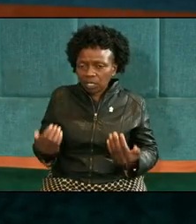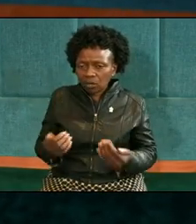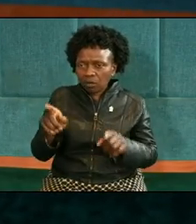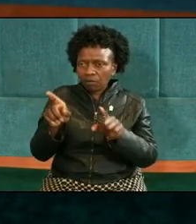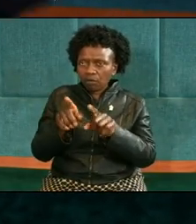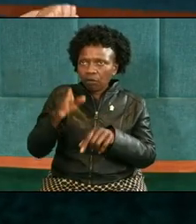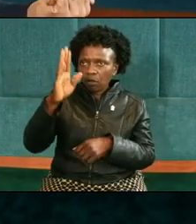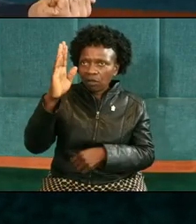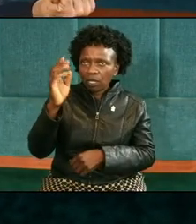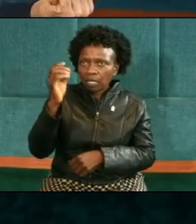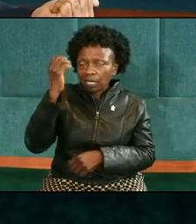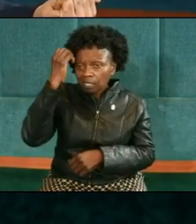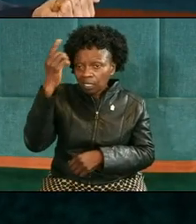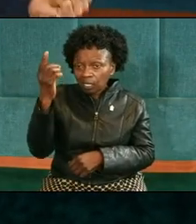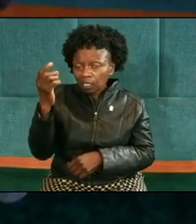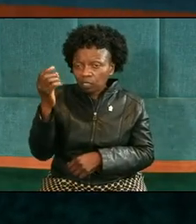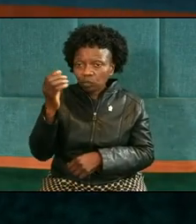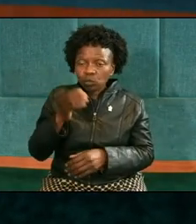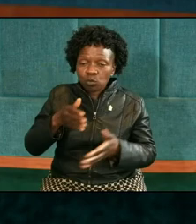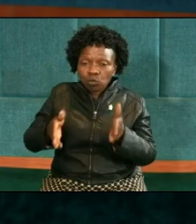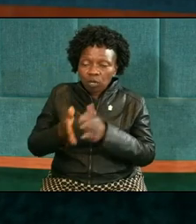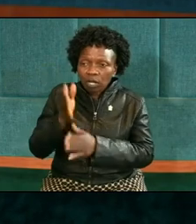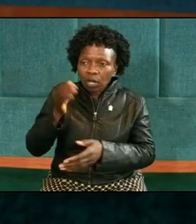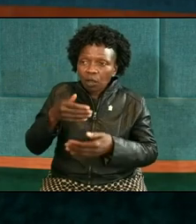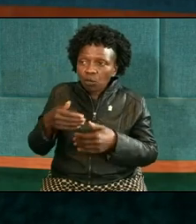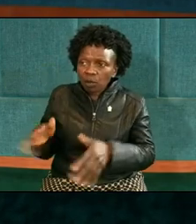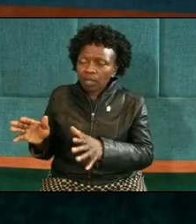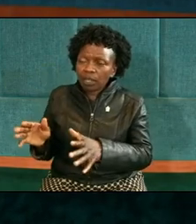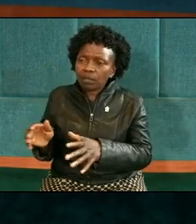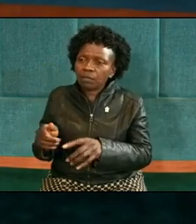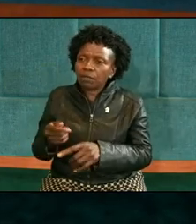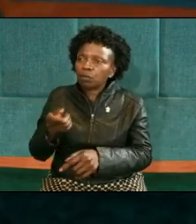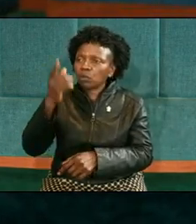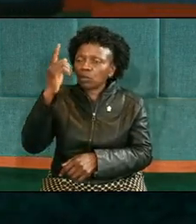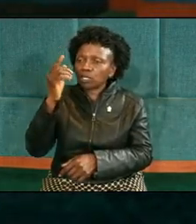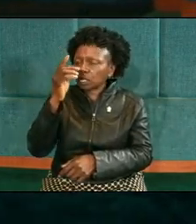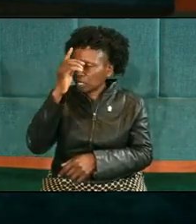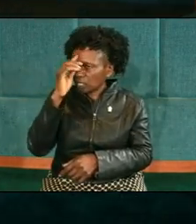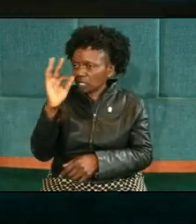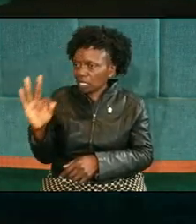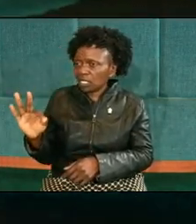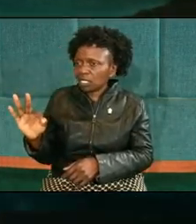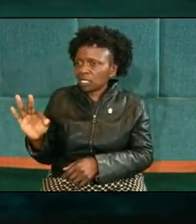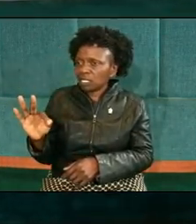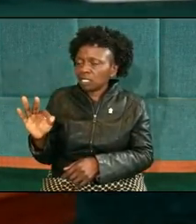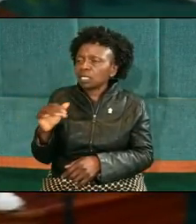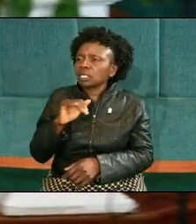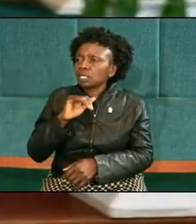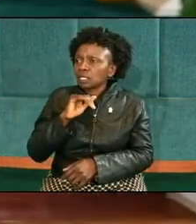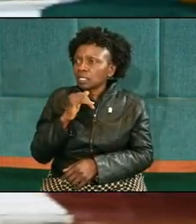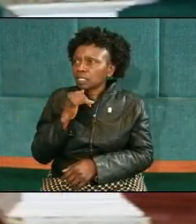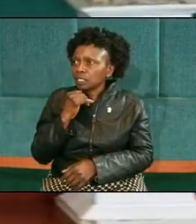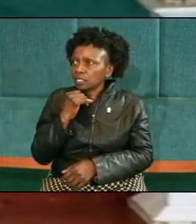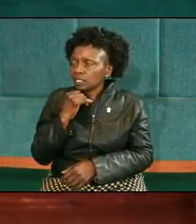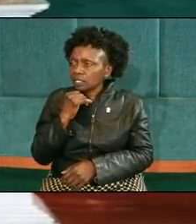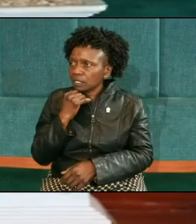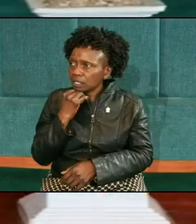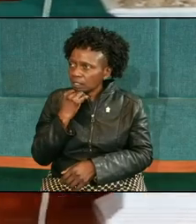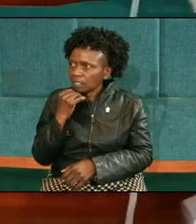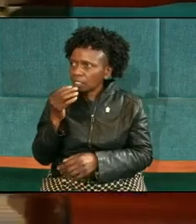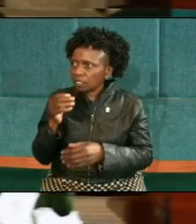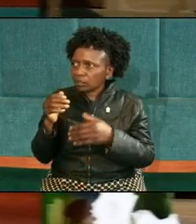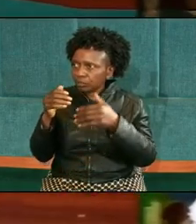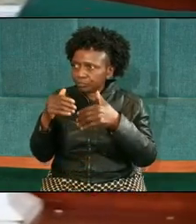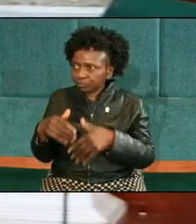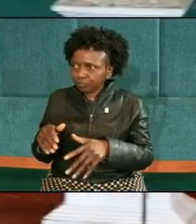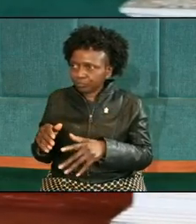God decide to run away from God, that's a suicide mission. That's a suicide. That's a mission